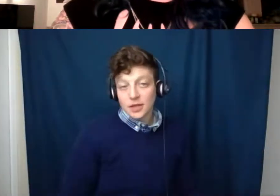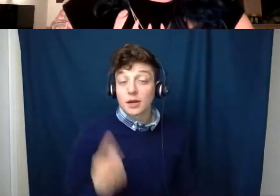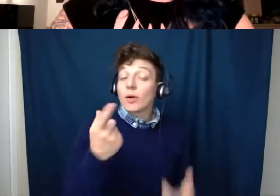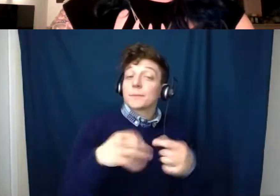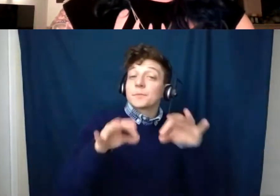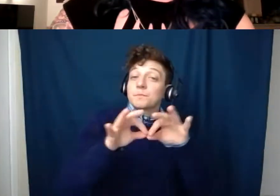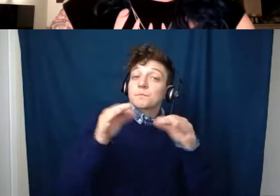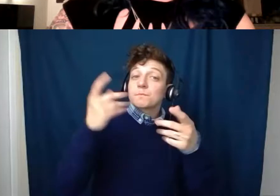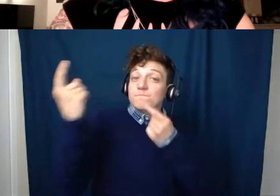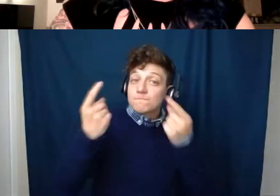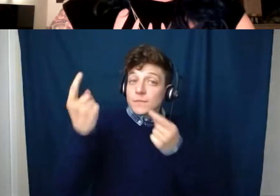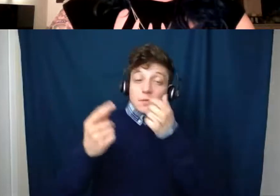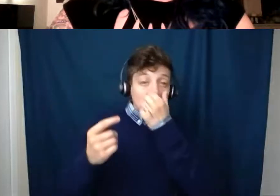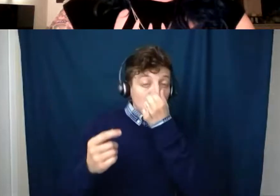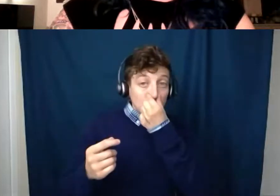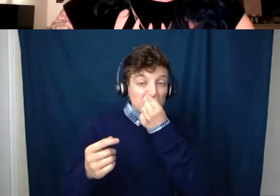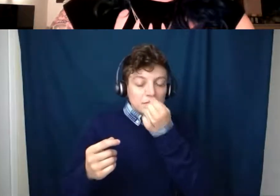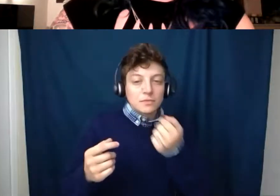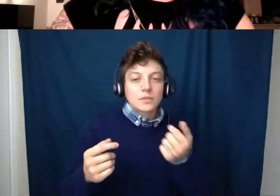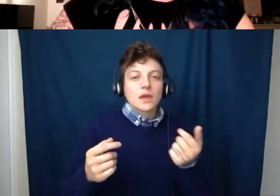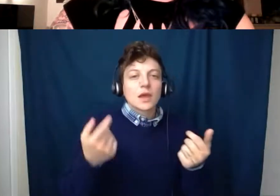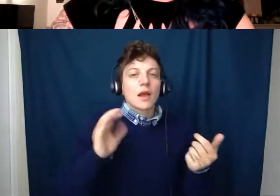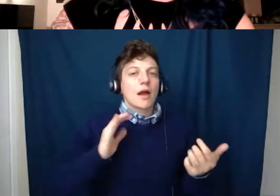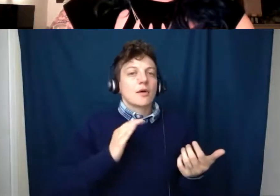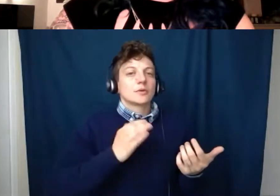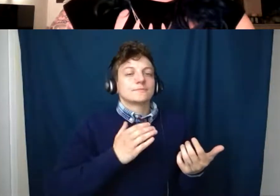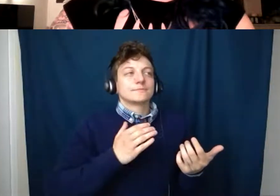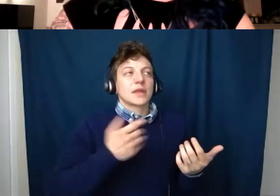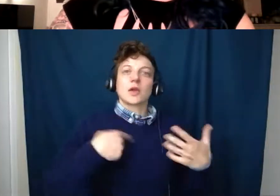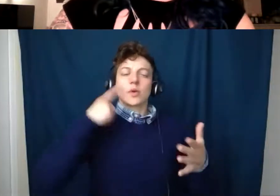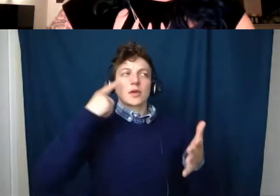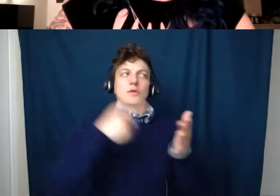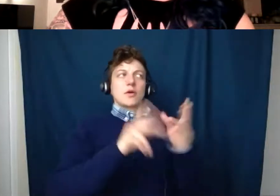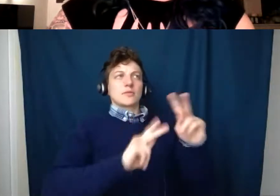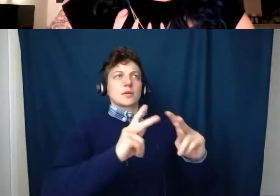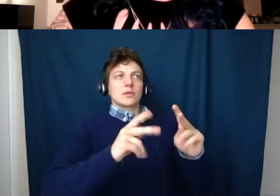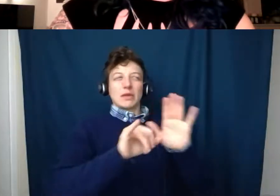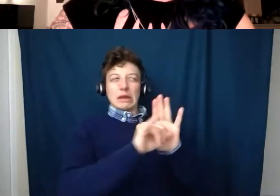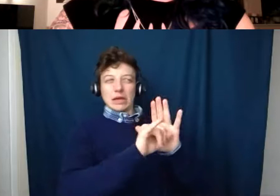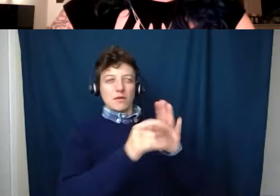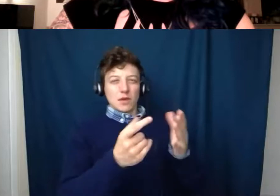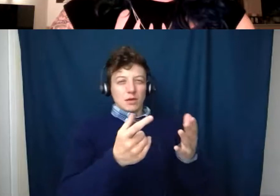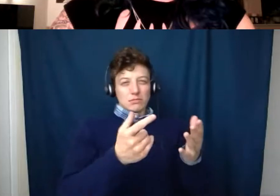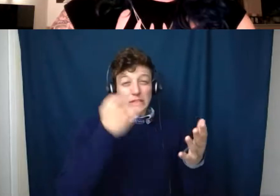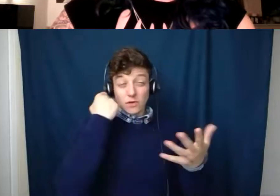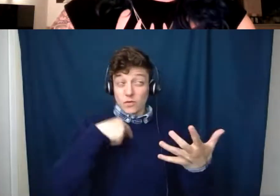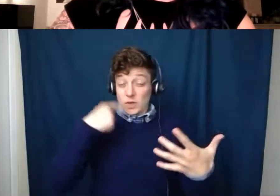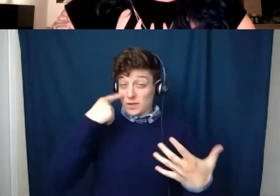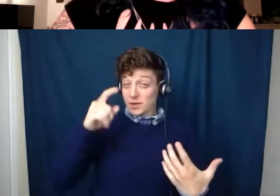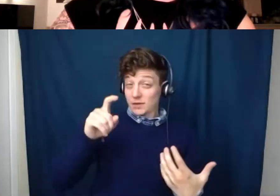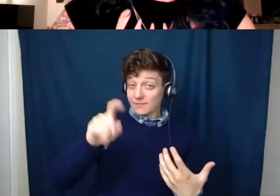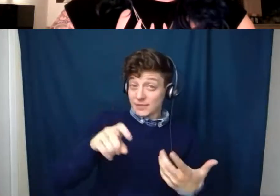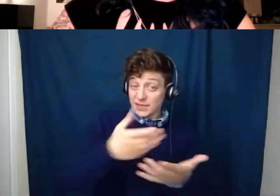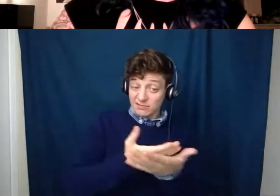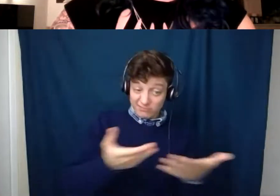is, thinking about how we like identify people who we think might be in need of these things. And so, important to think